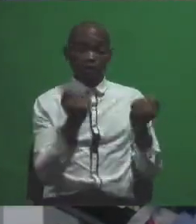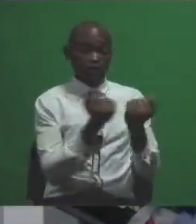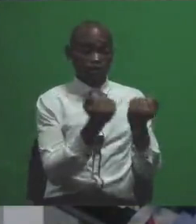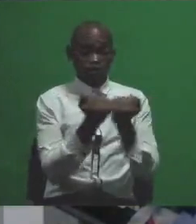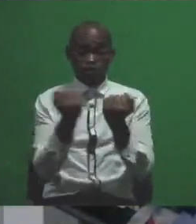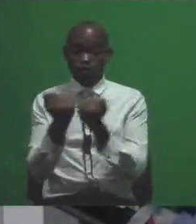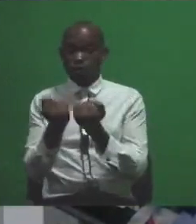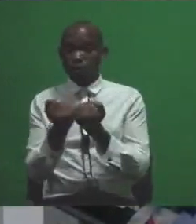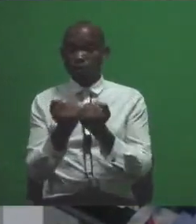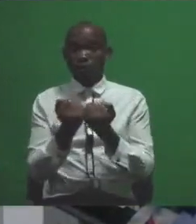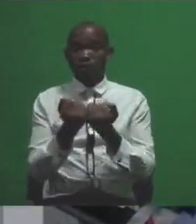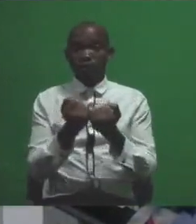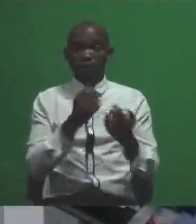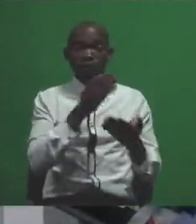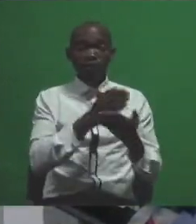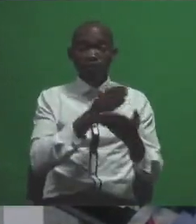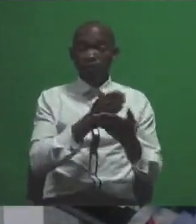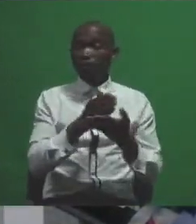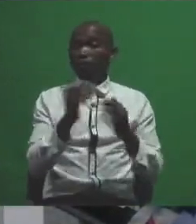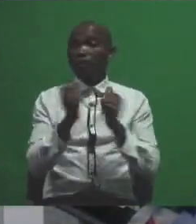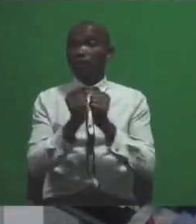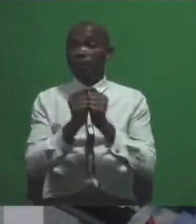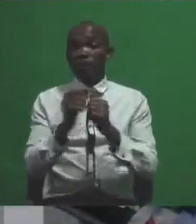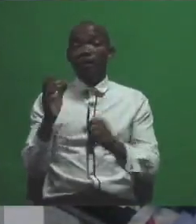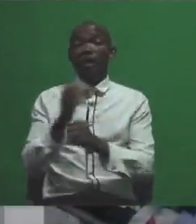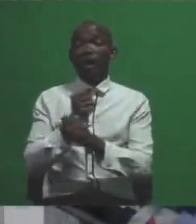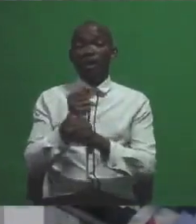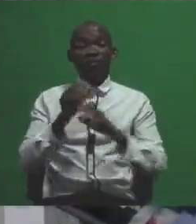repair needed, they should have.